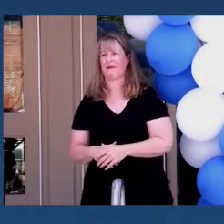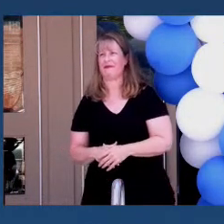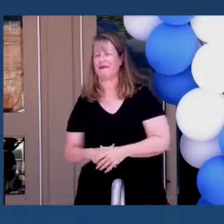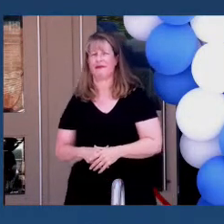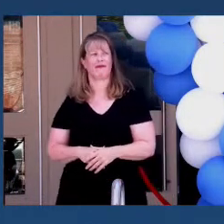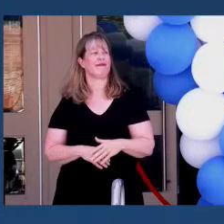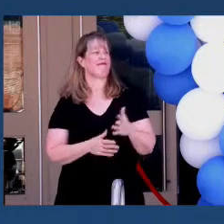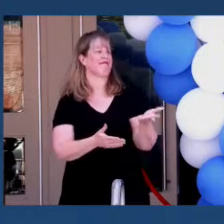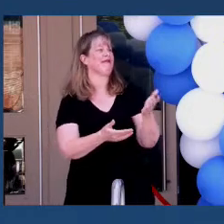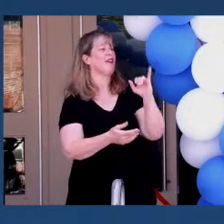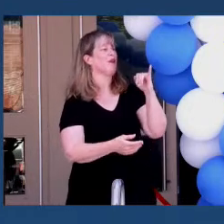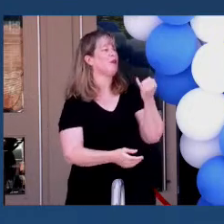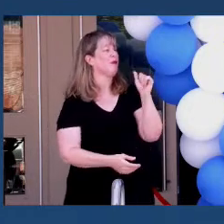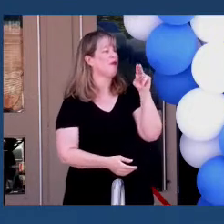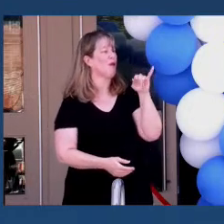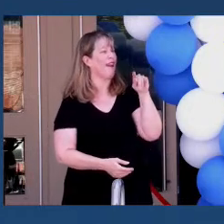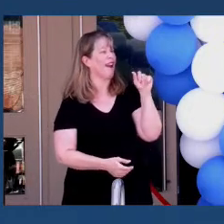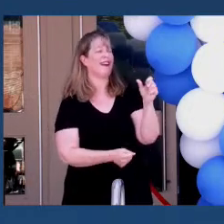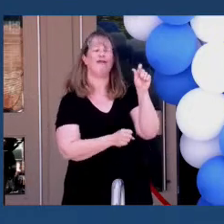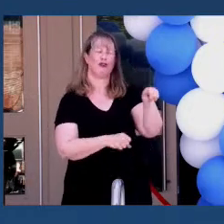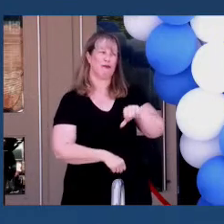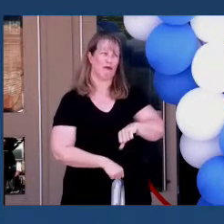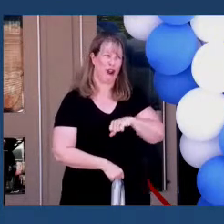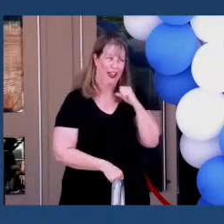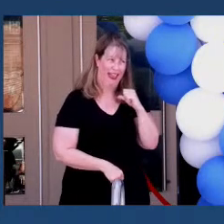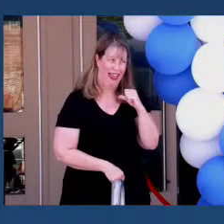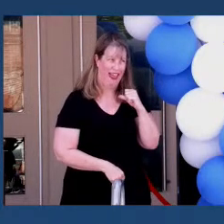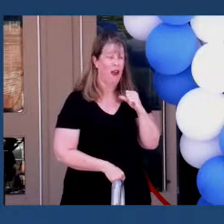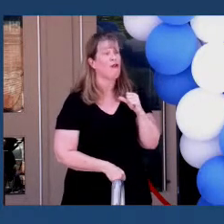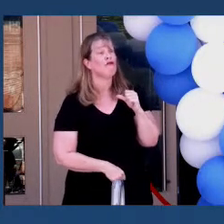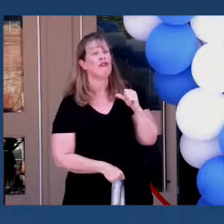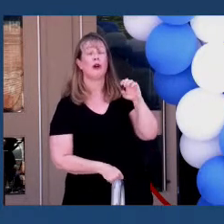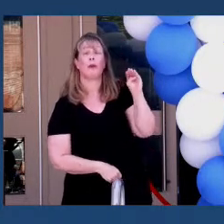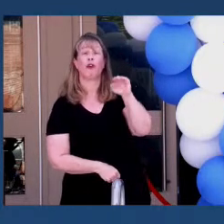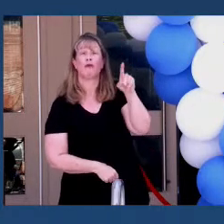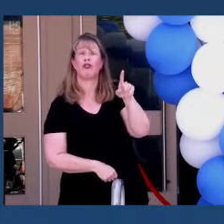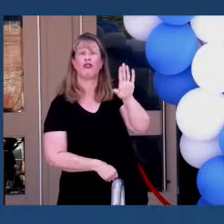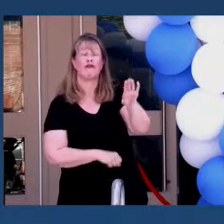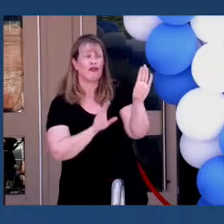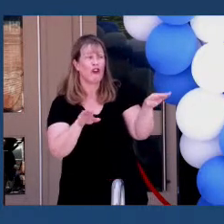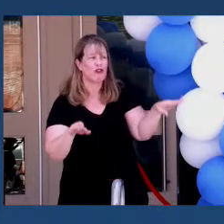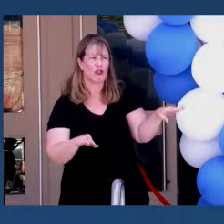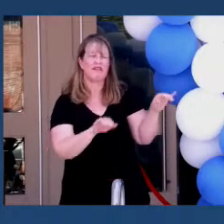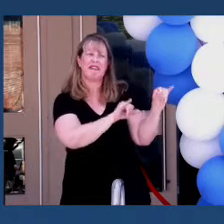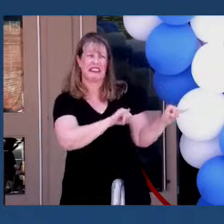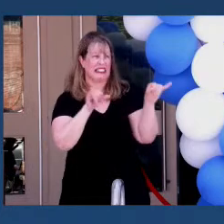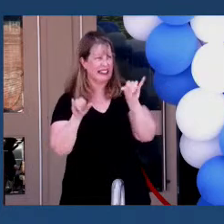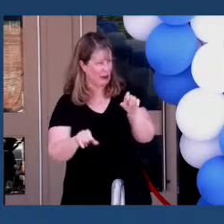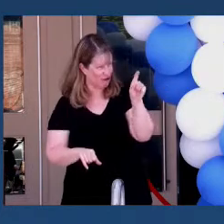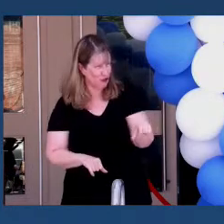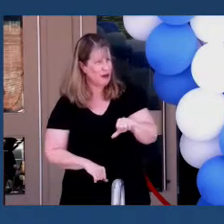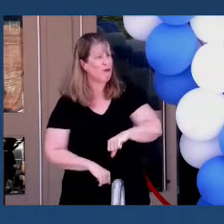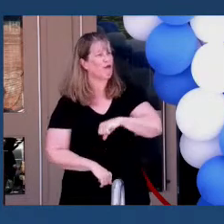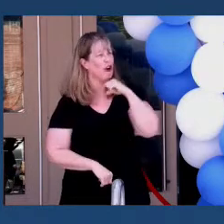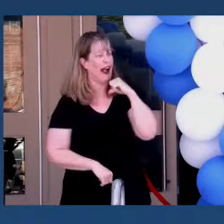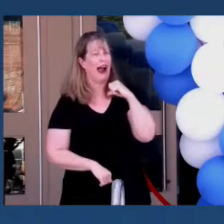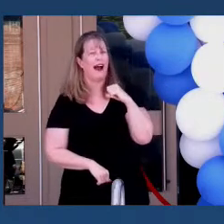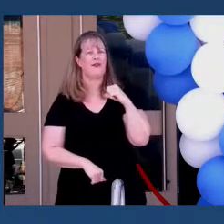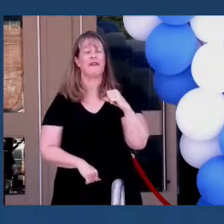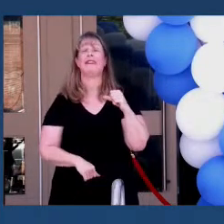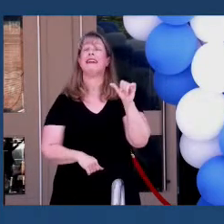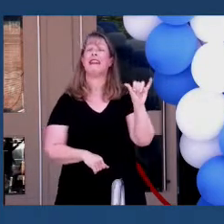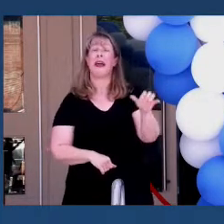proud. To Pritchett's children, you should be so proud, because this giant of a